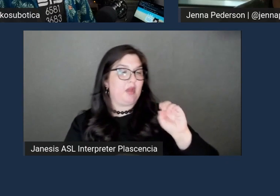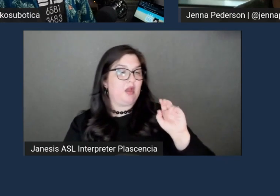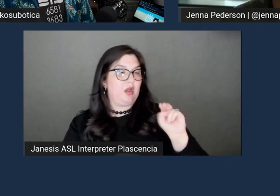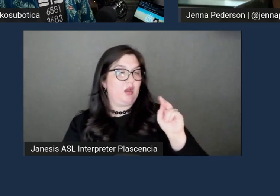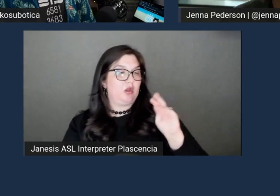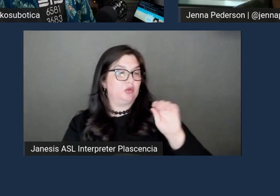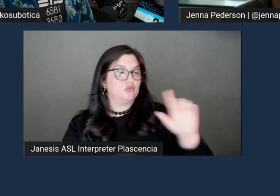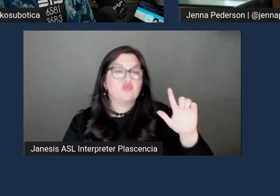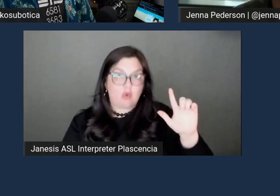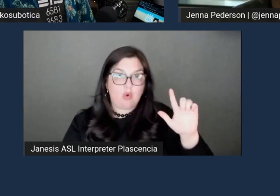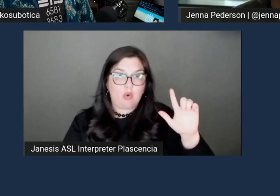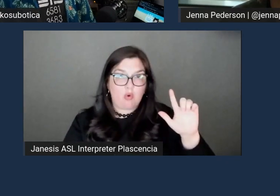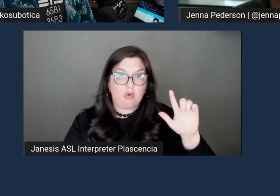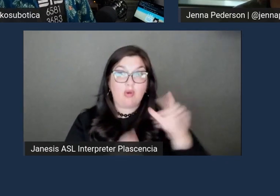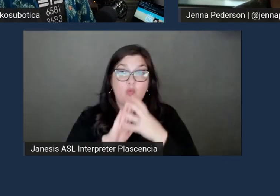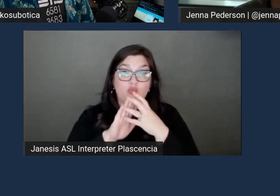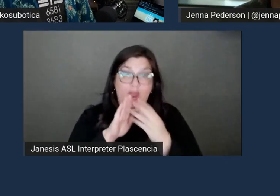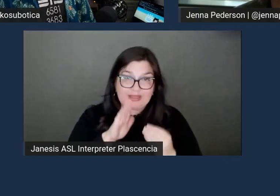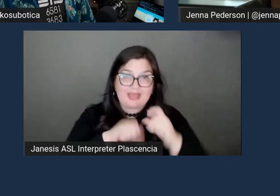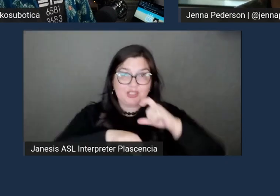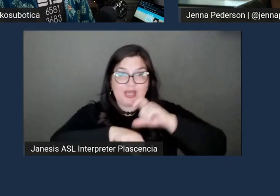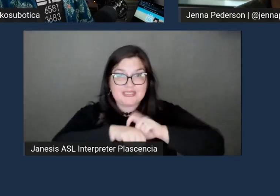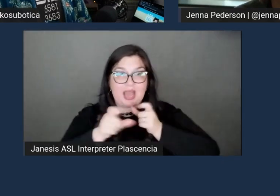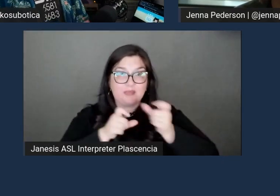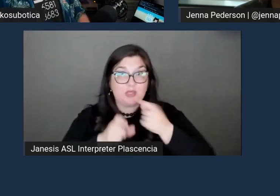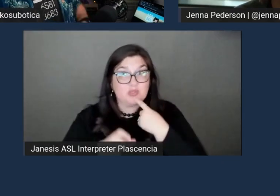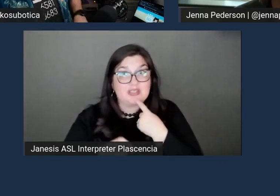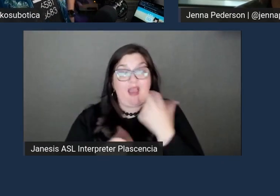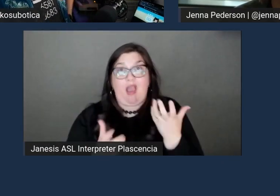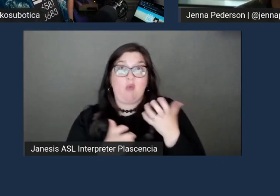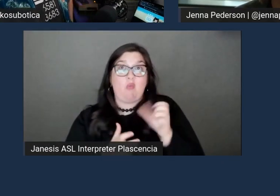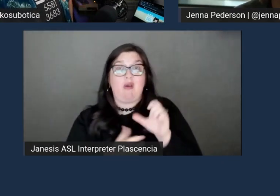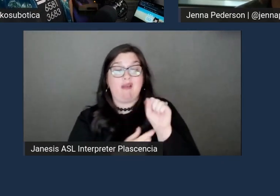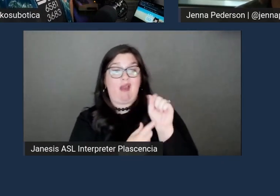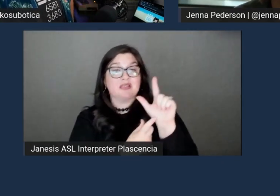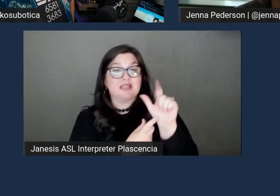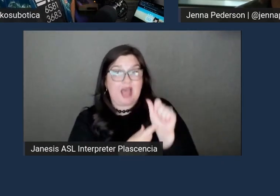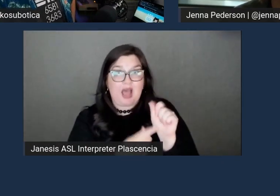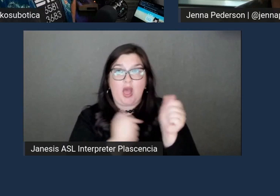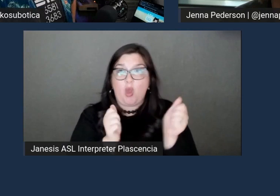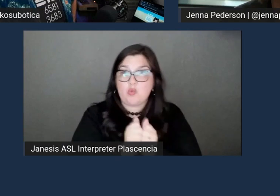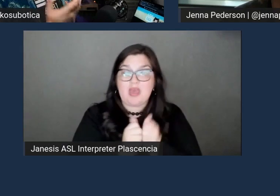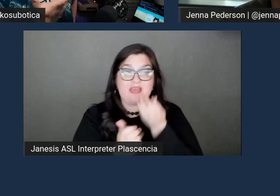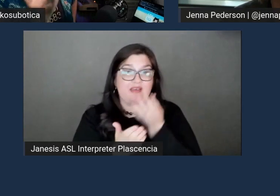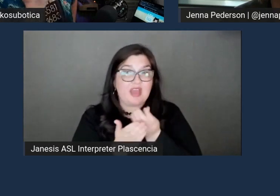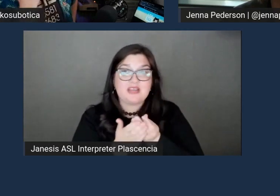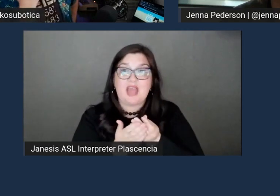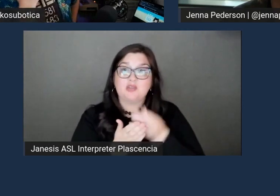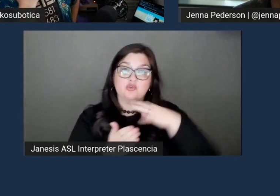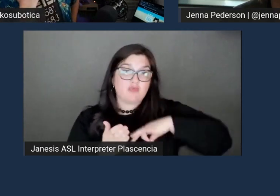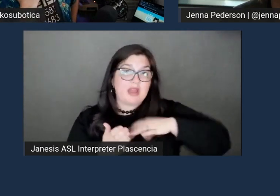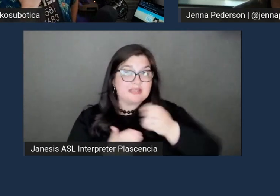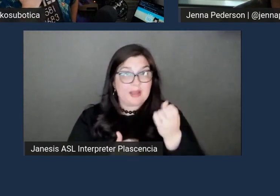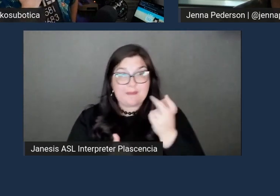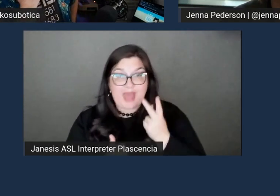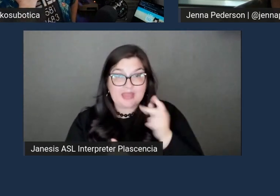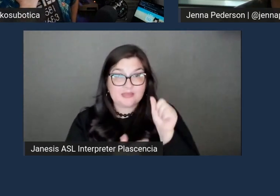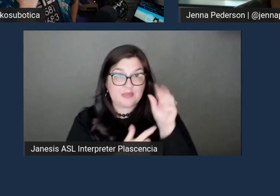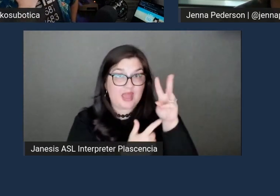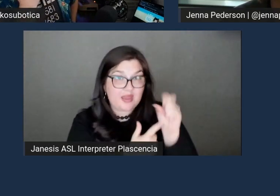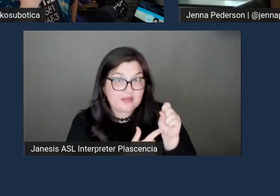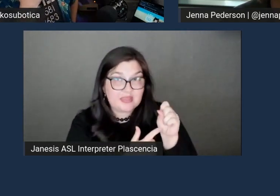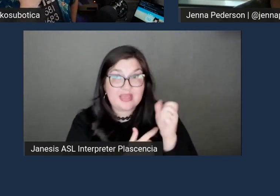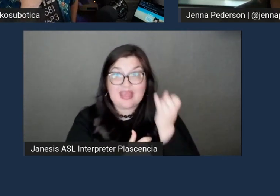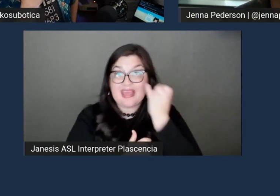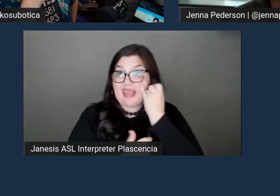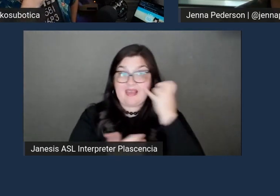Jenna, I want a SLA with financial credits back to me if AWS can't match